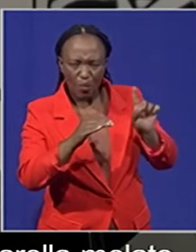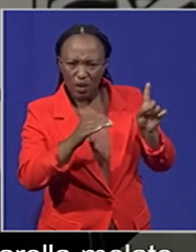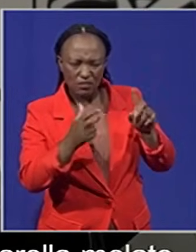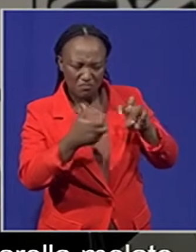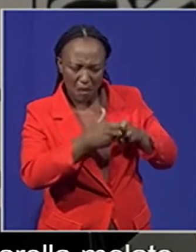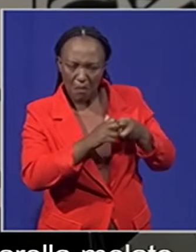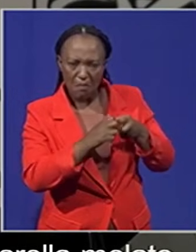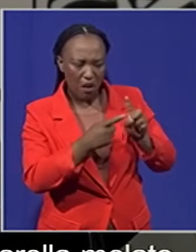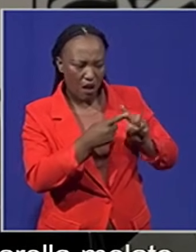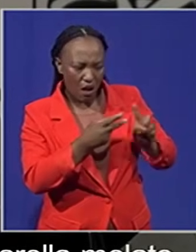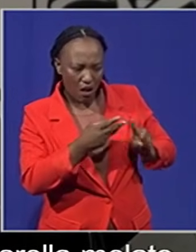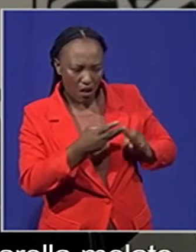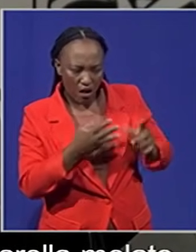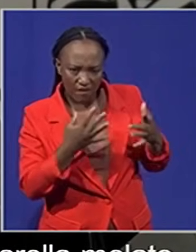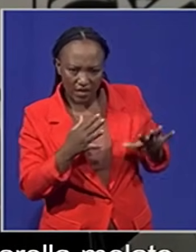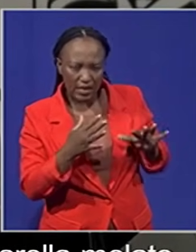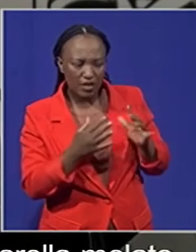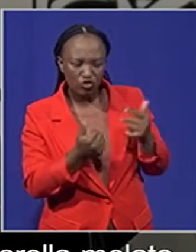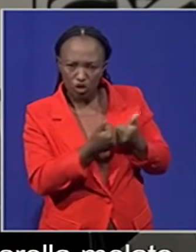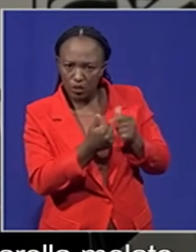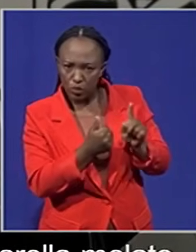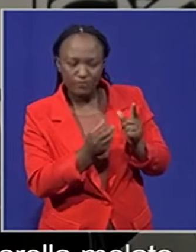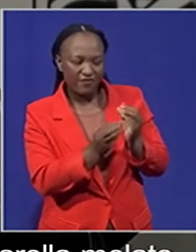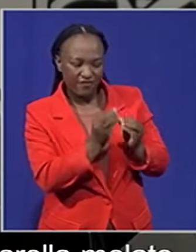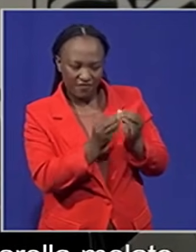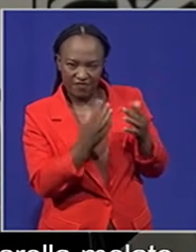it, and then properly tried to